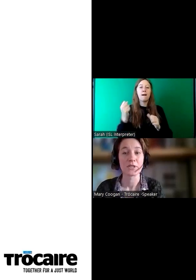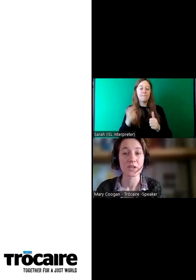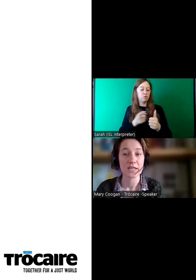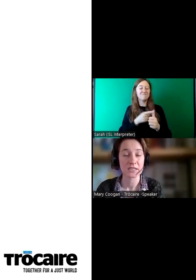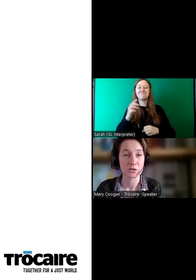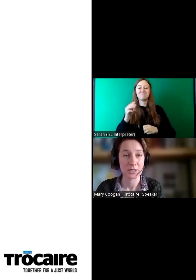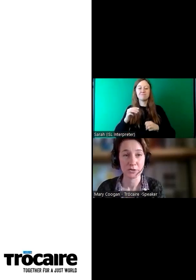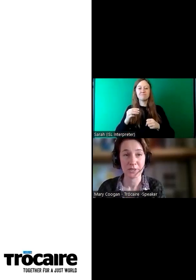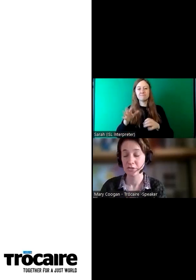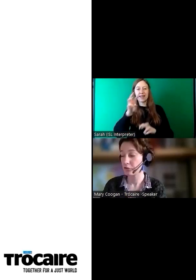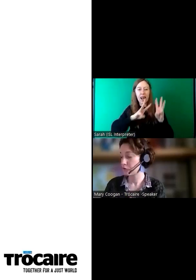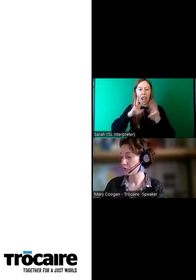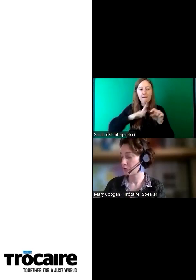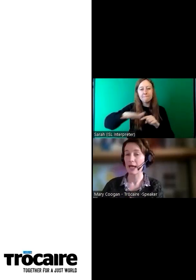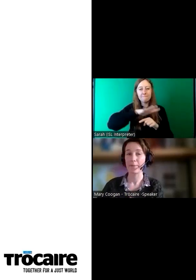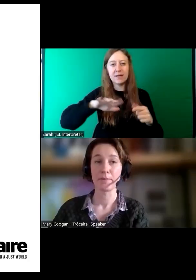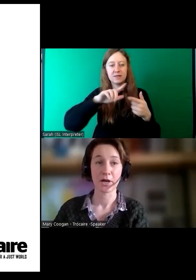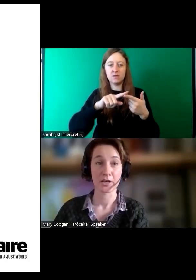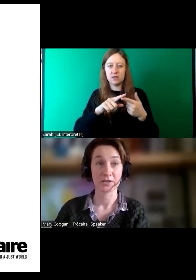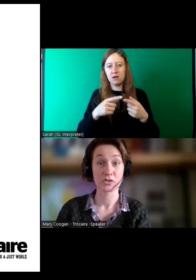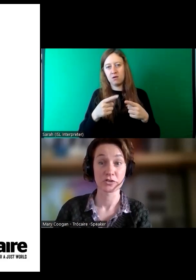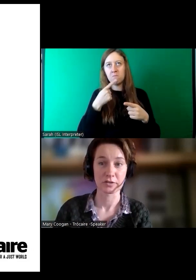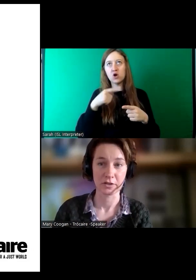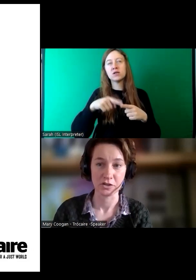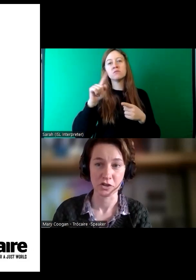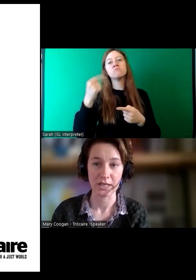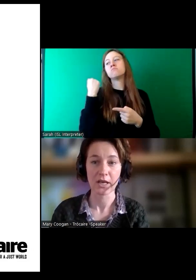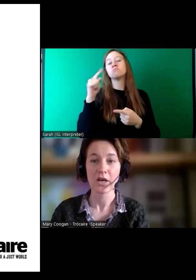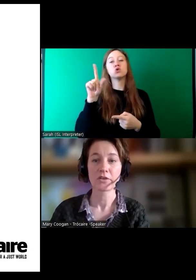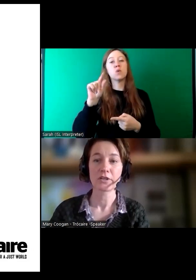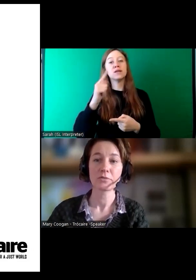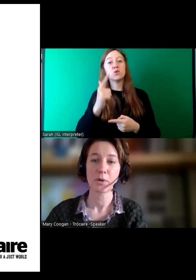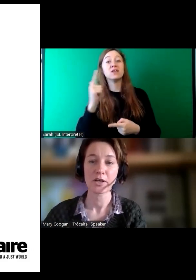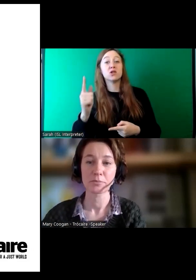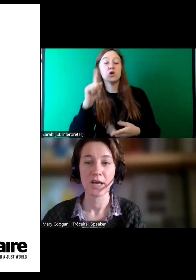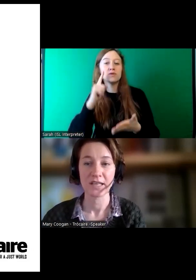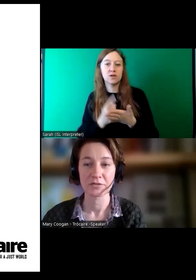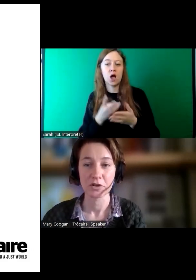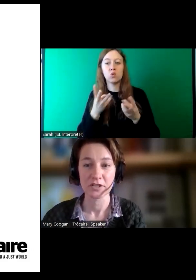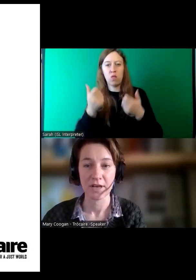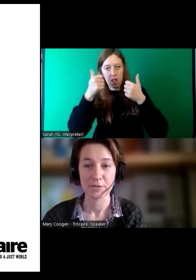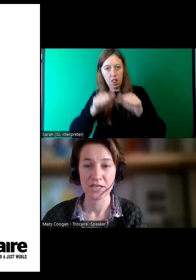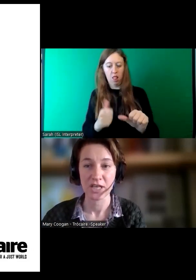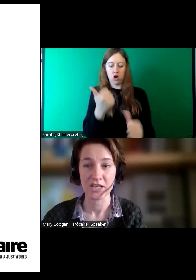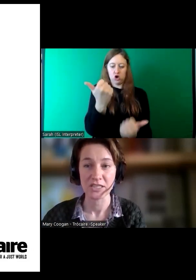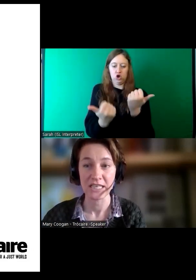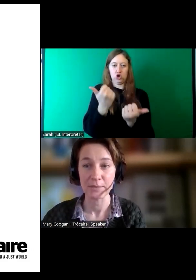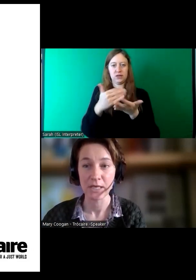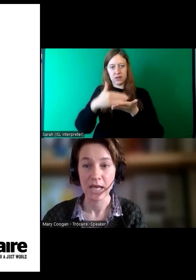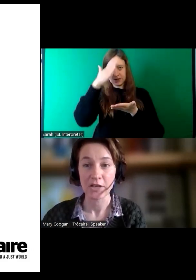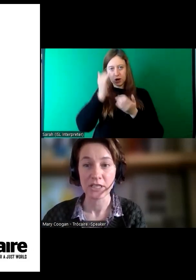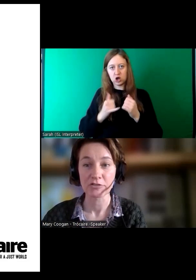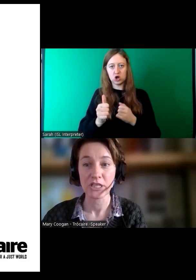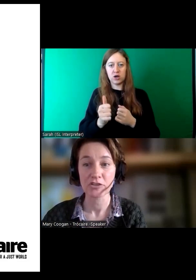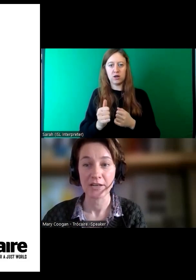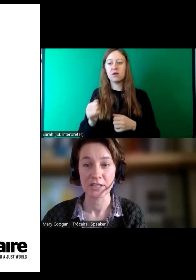And we decided in 2022 to embark on this justice learning journey. So this was part of a process for the development education team